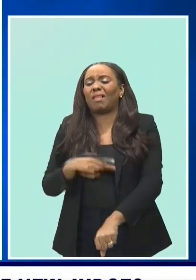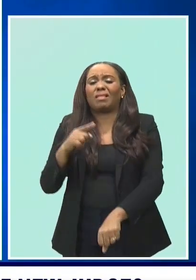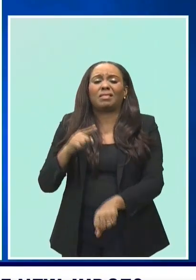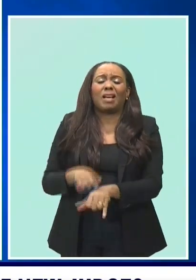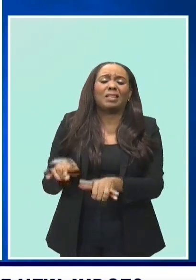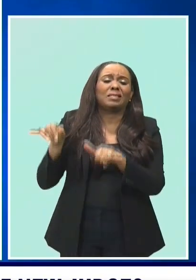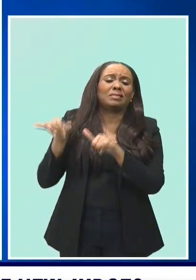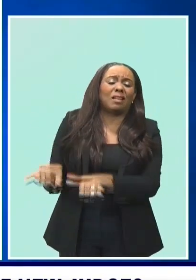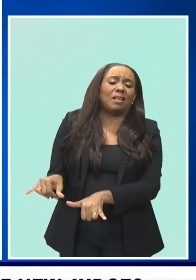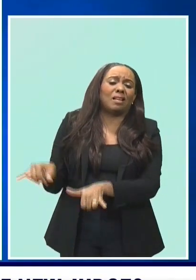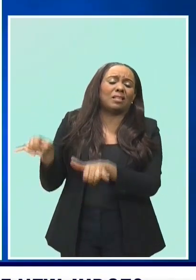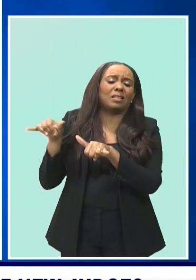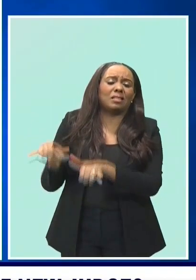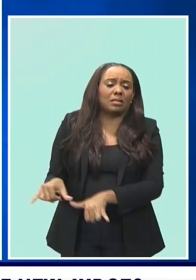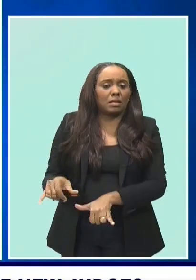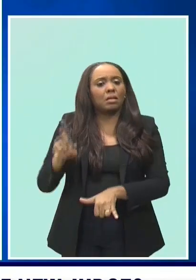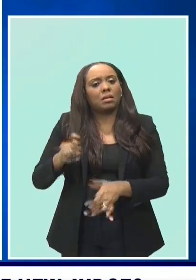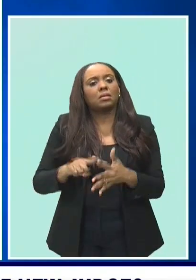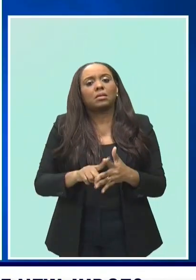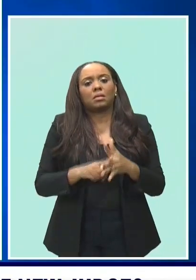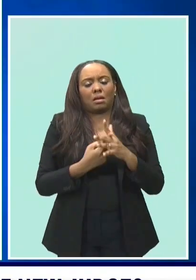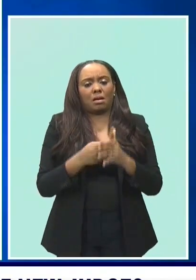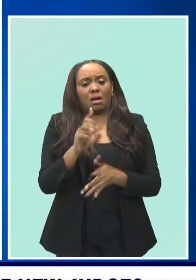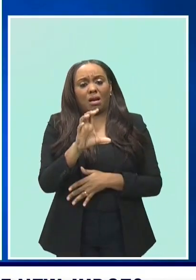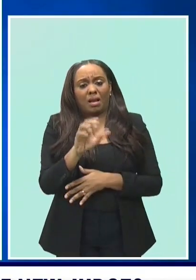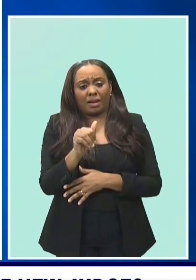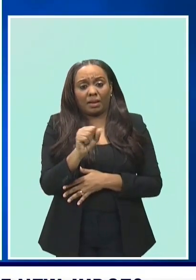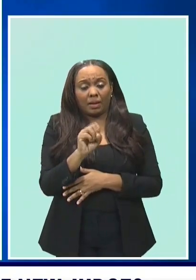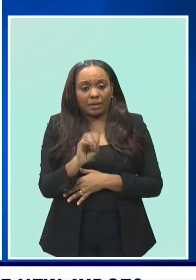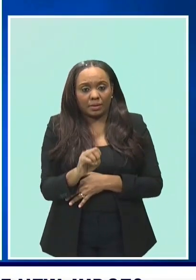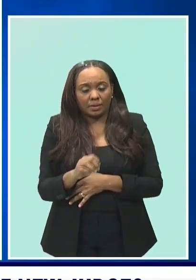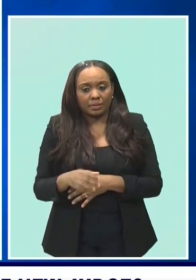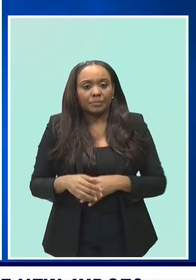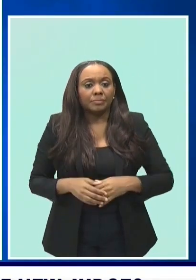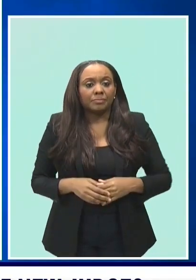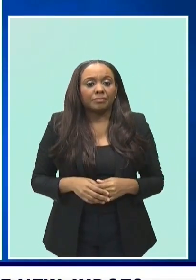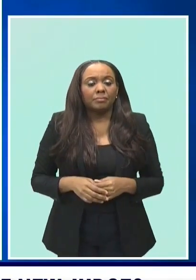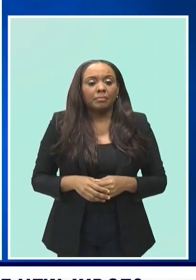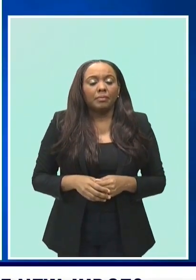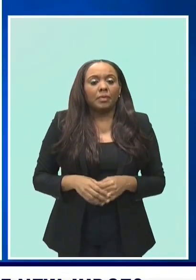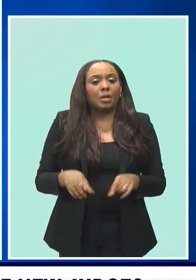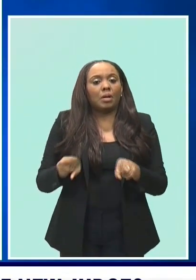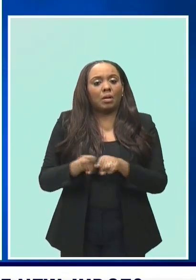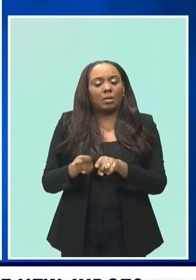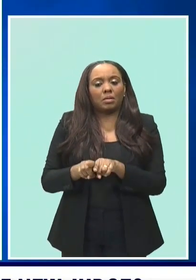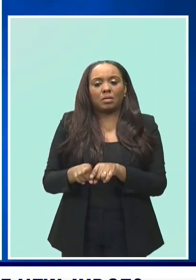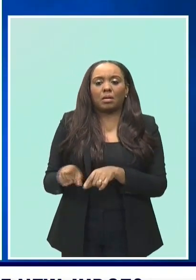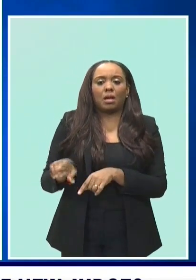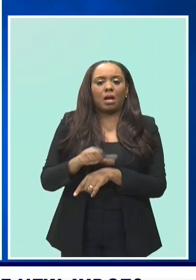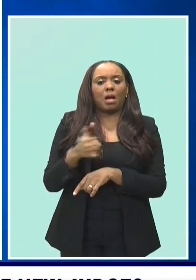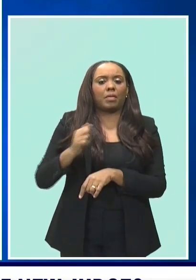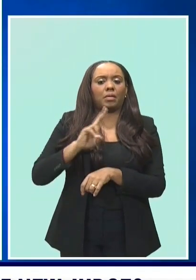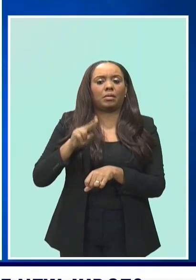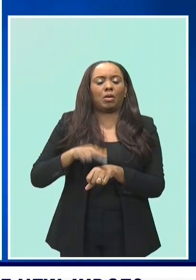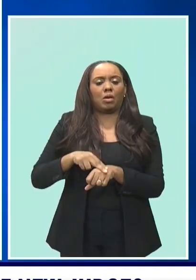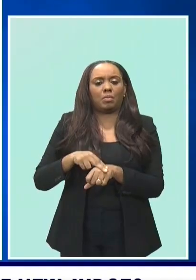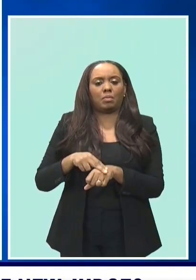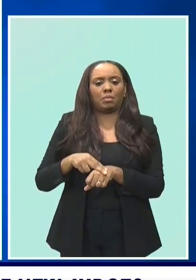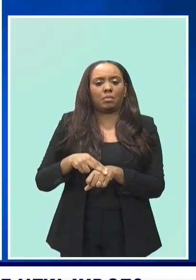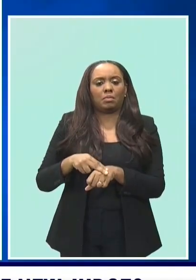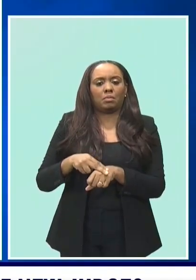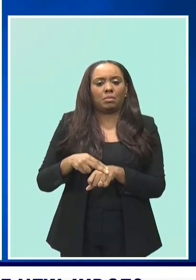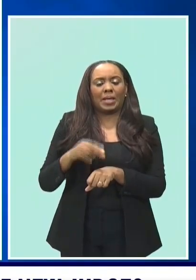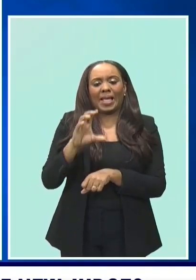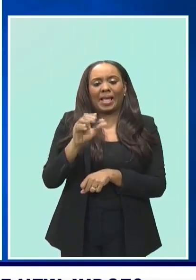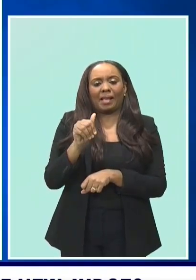need to be improved. On the other hand, civil matters also affect people's daily lives, so those also